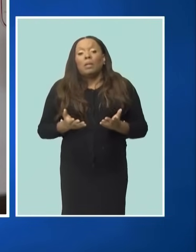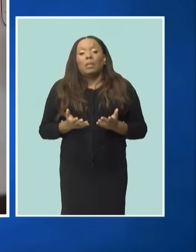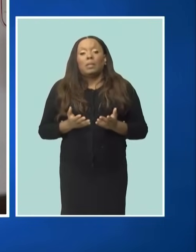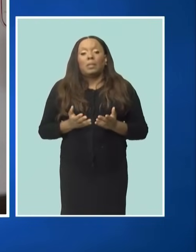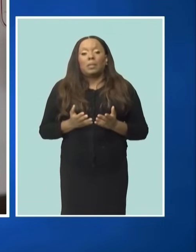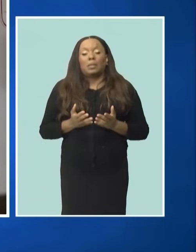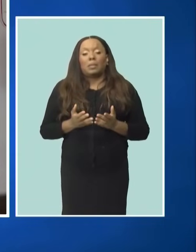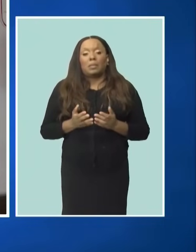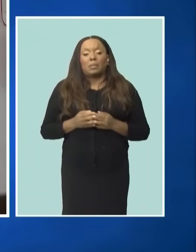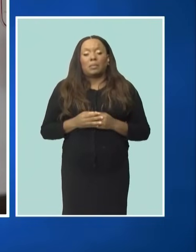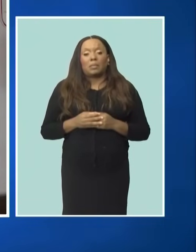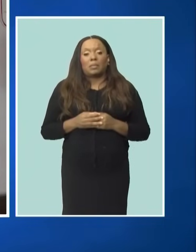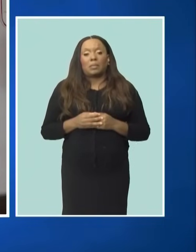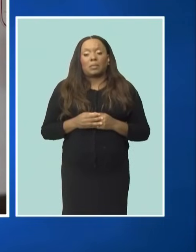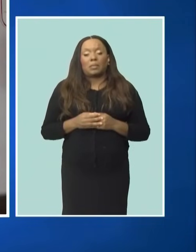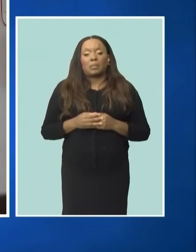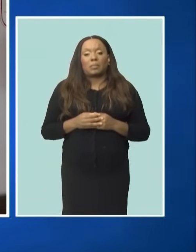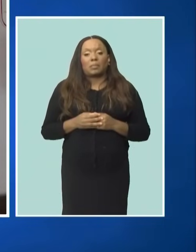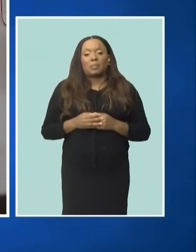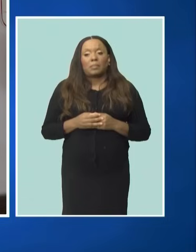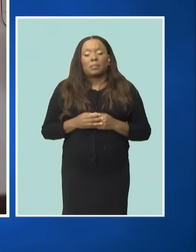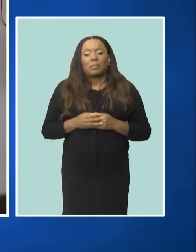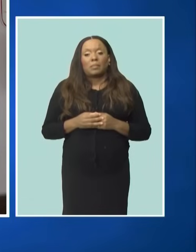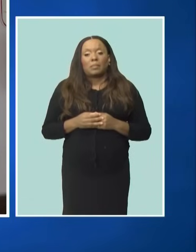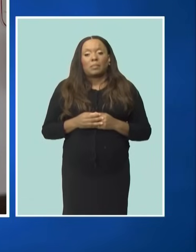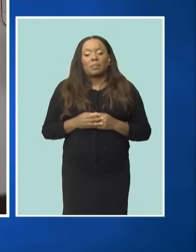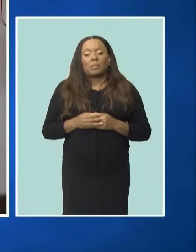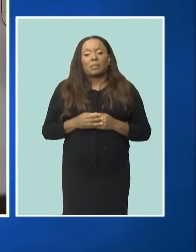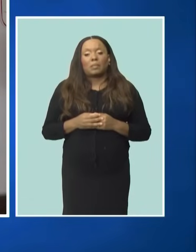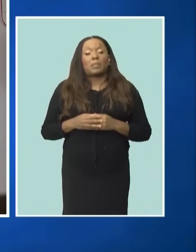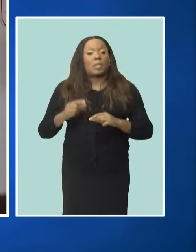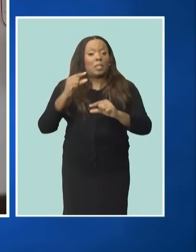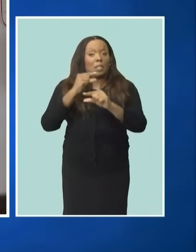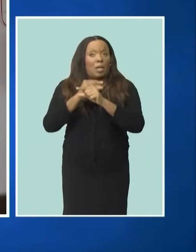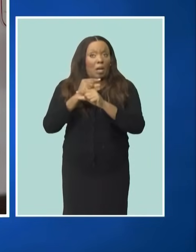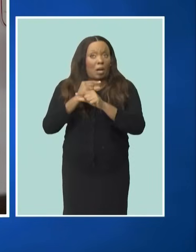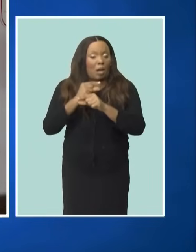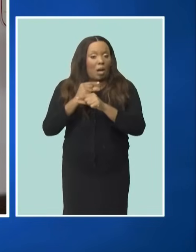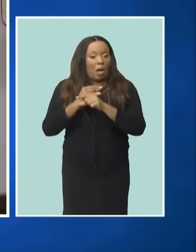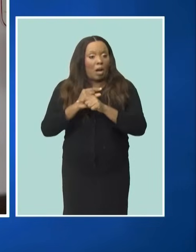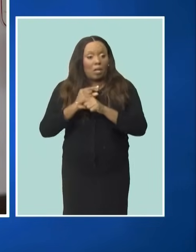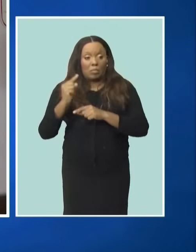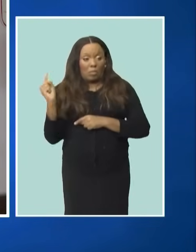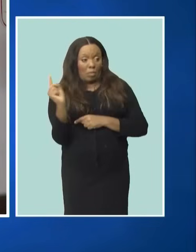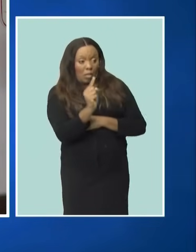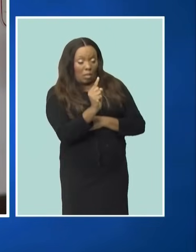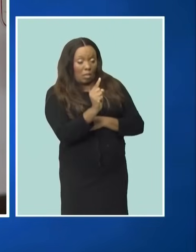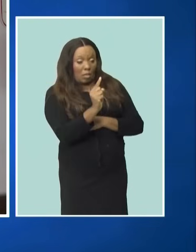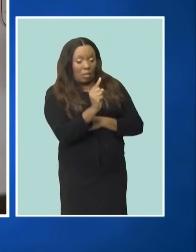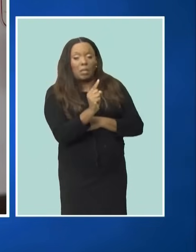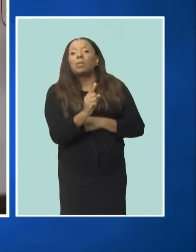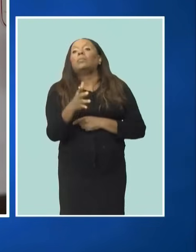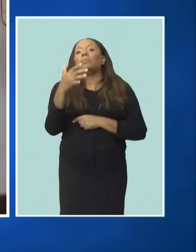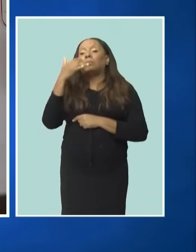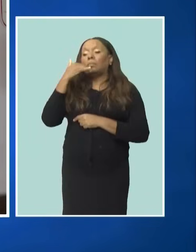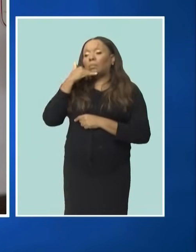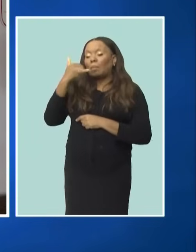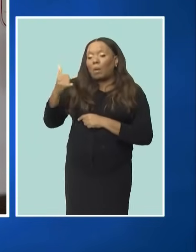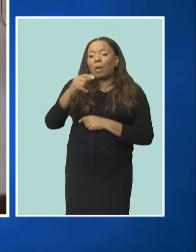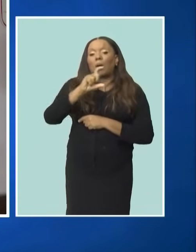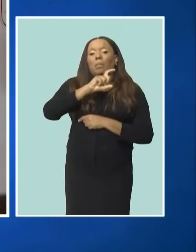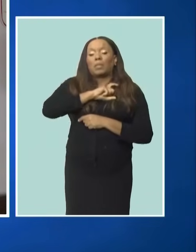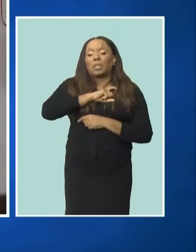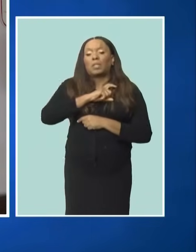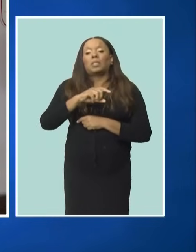Subsequently, it required the action of the security, and then the police were forced to